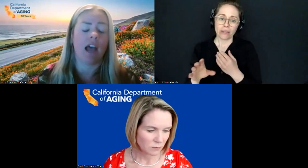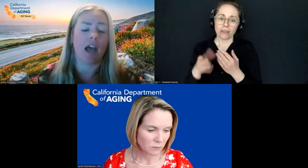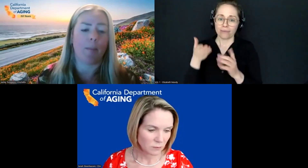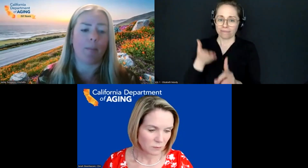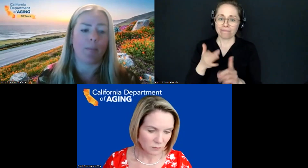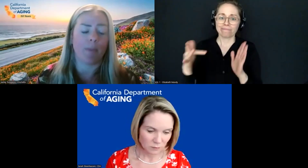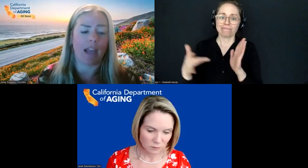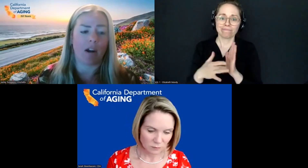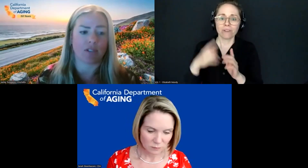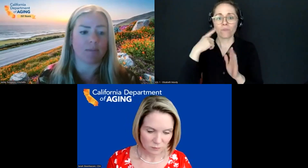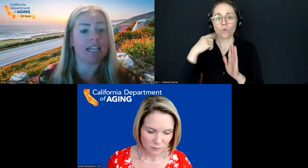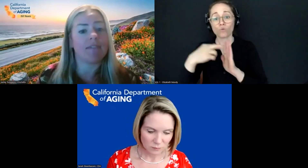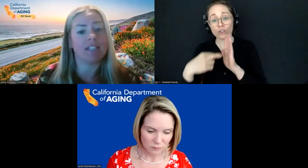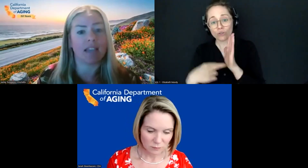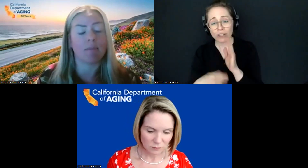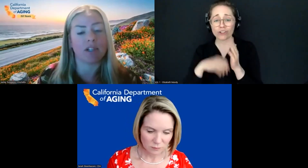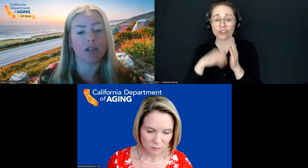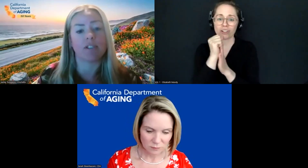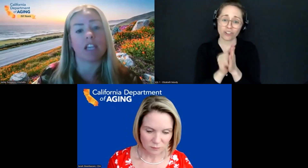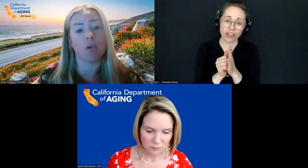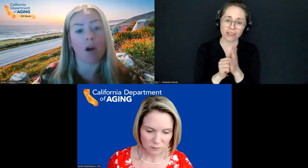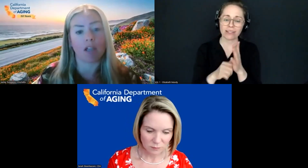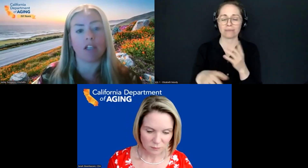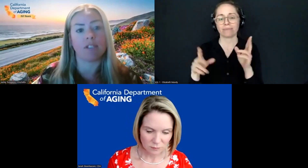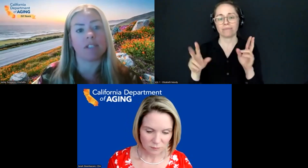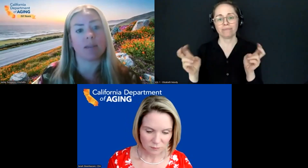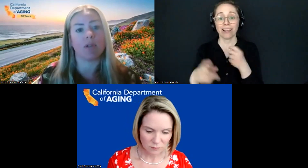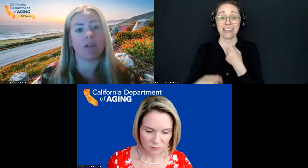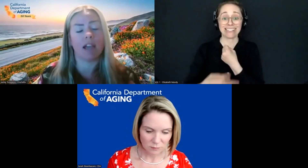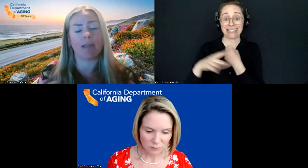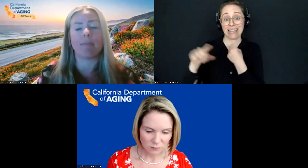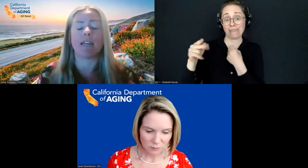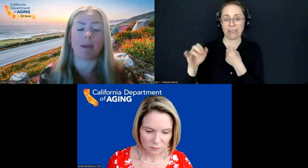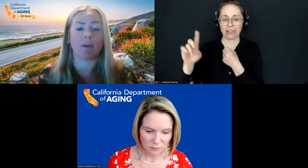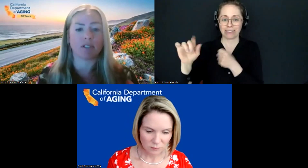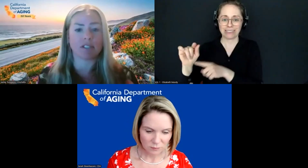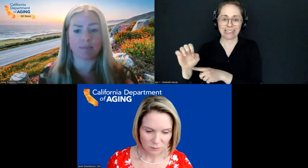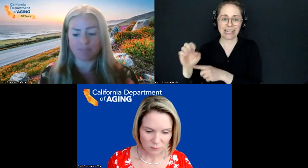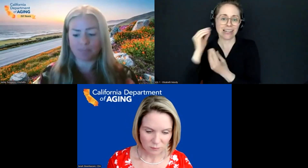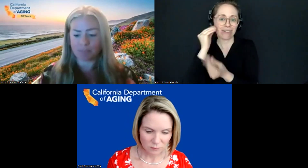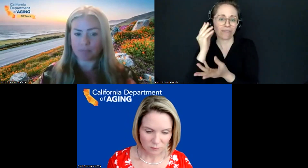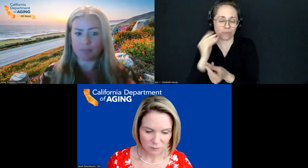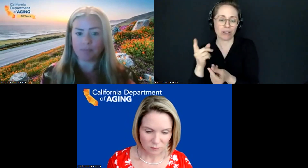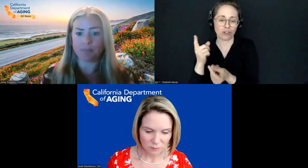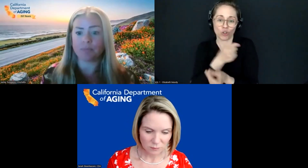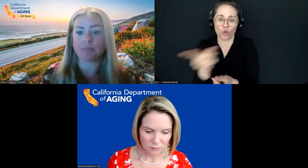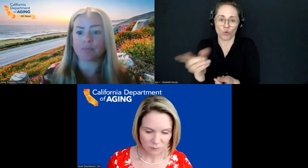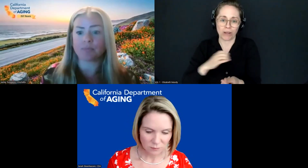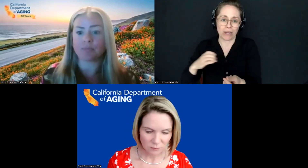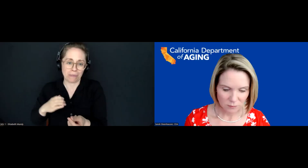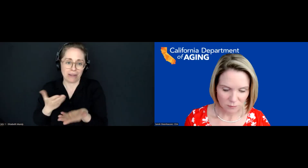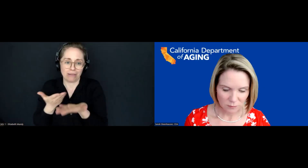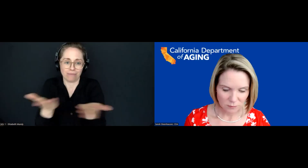agenda, and also some save the date materials that you all can use as committee members.